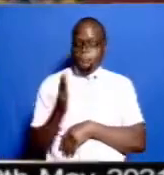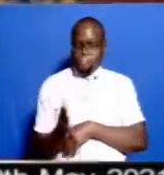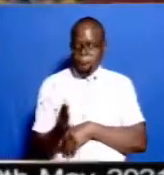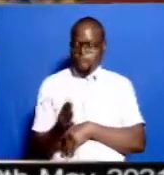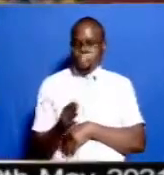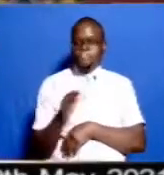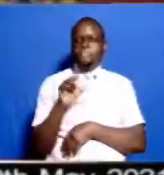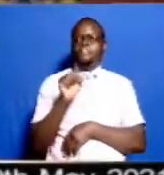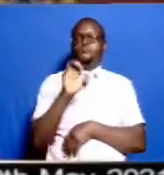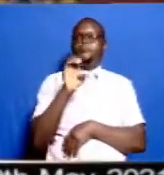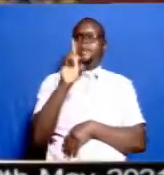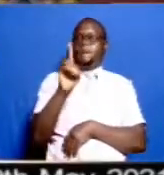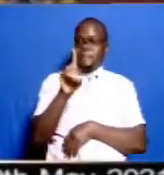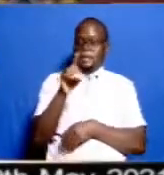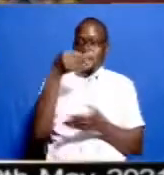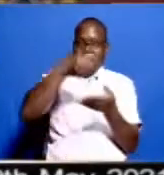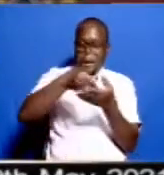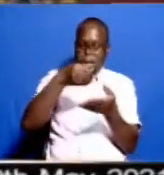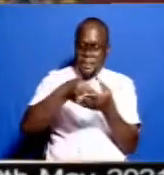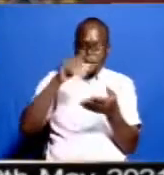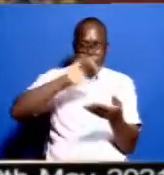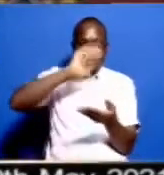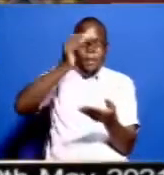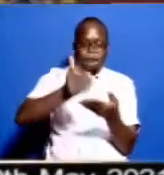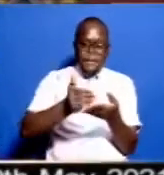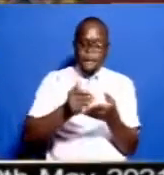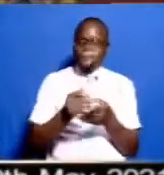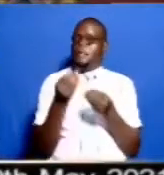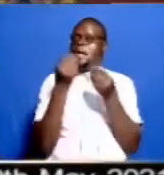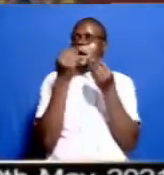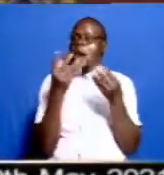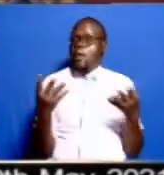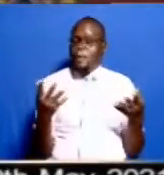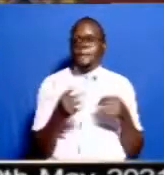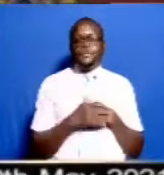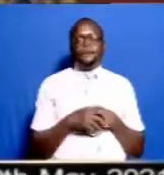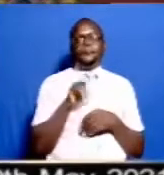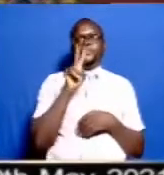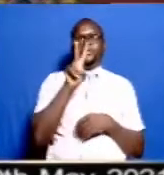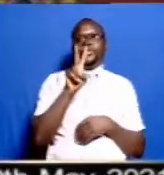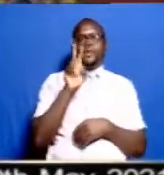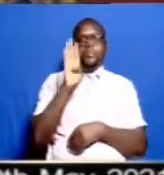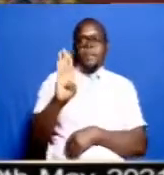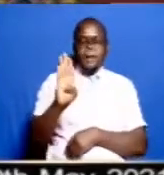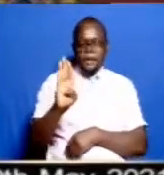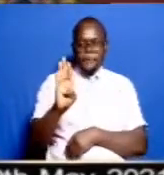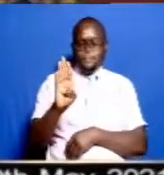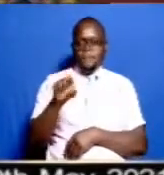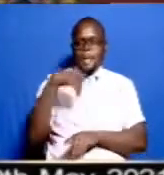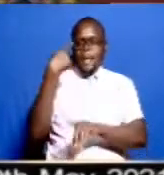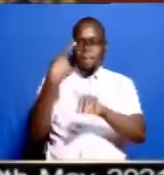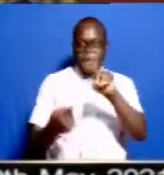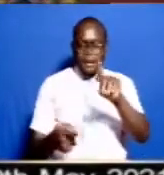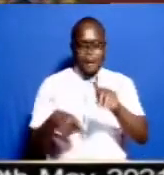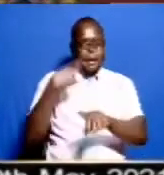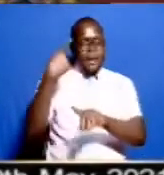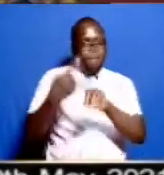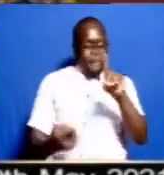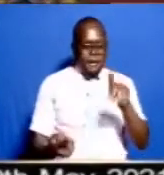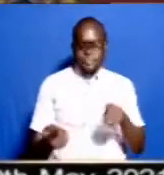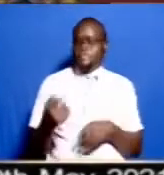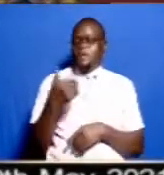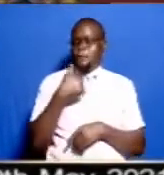seed money for this fund is Kenya shillings 2 billion annually, and we